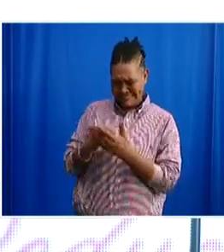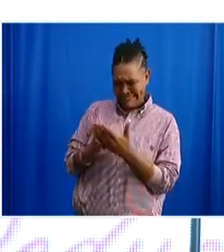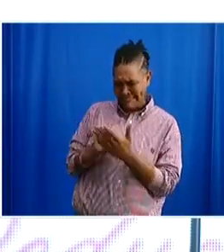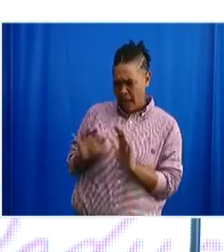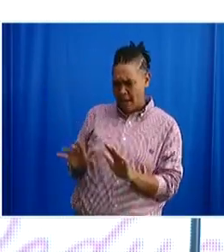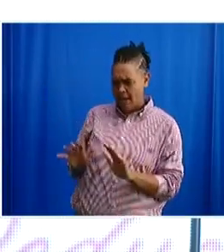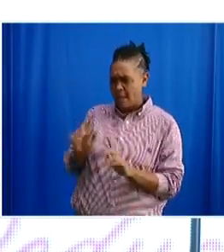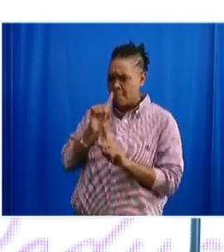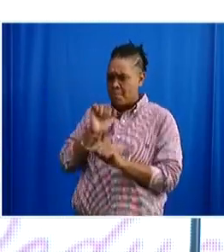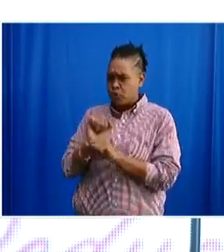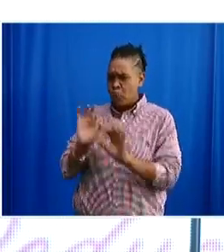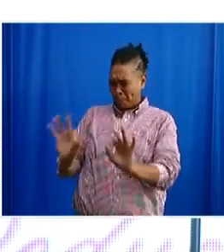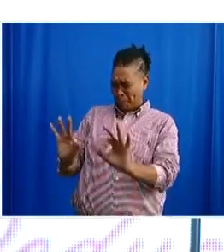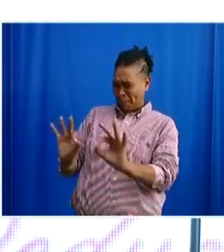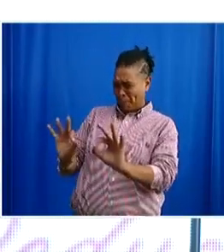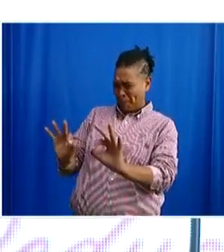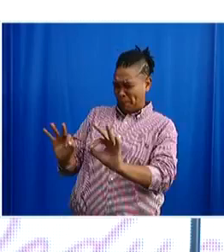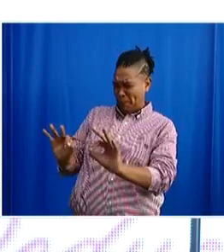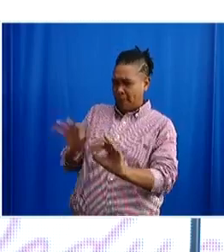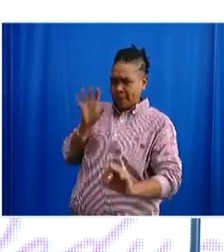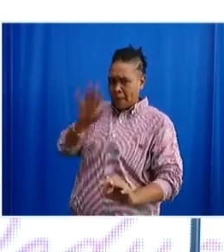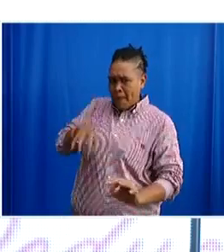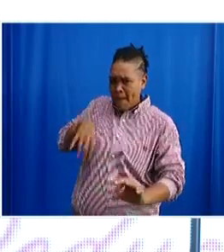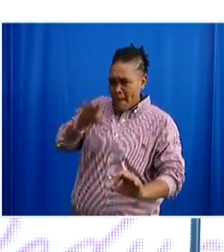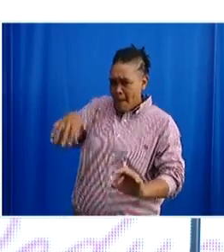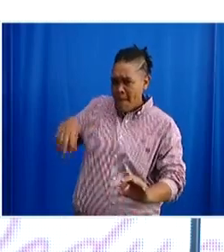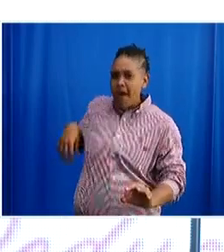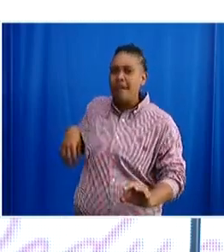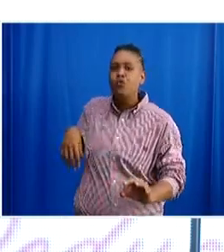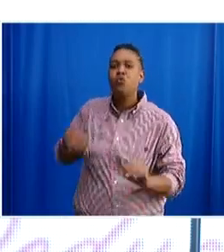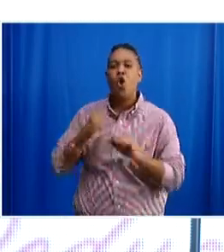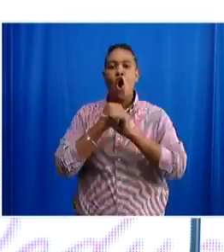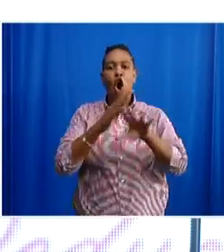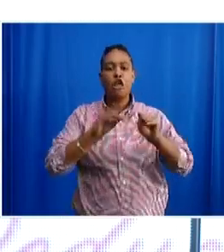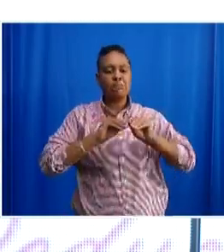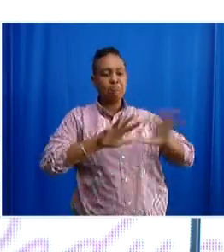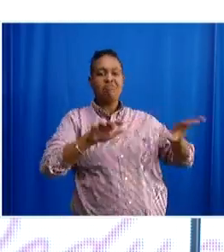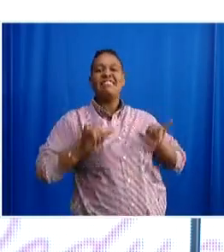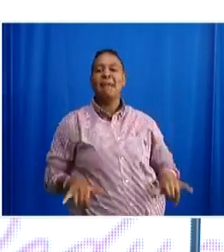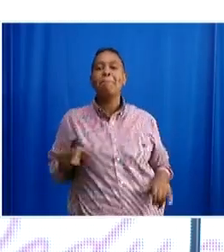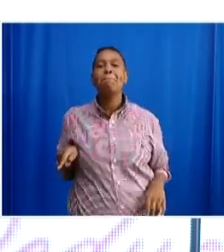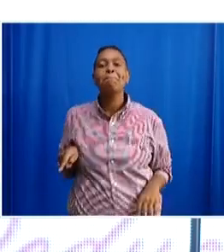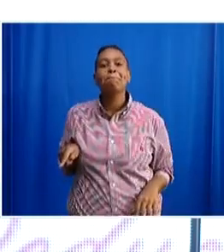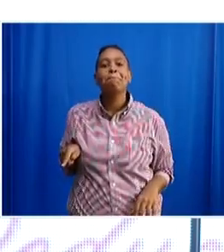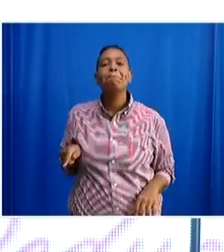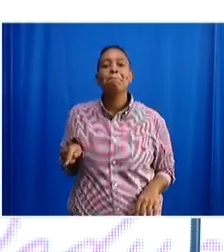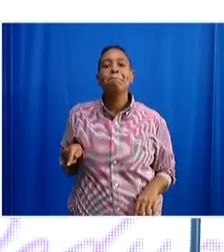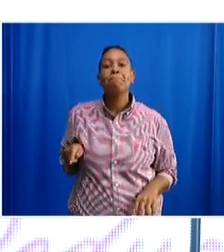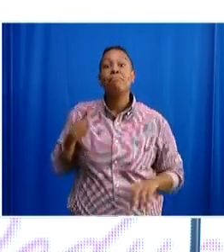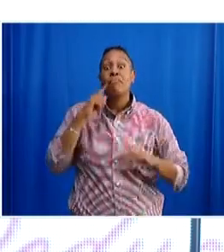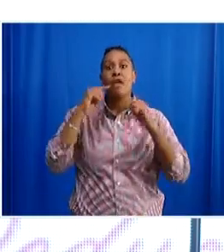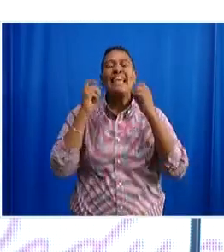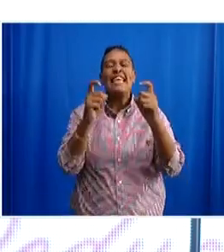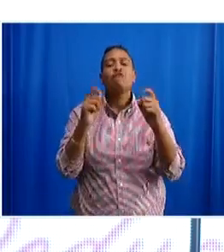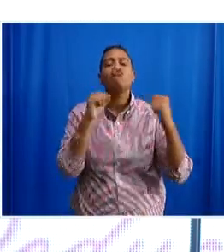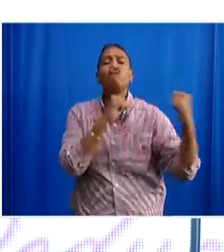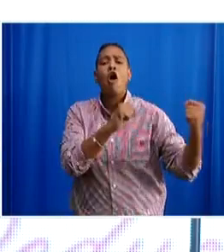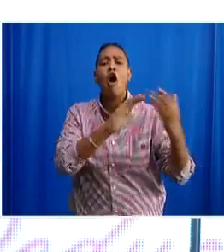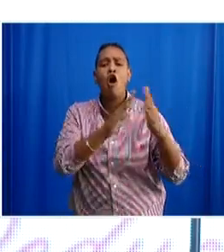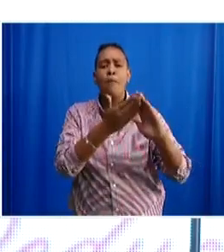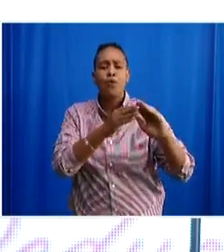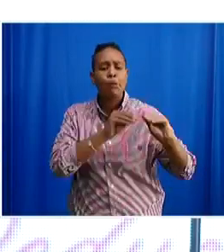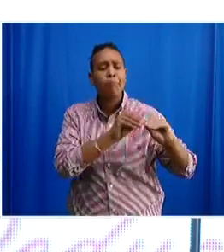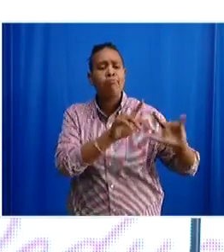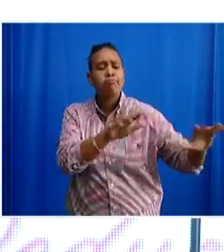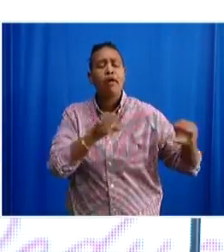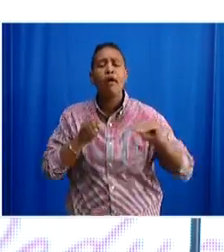master the design to shape behavior and to create strong communities